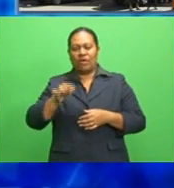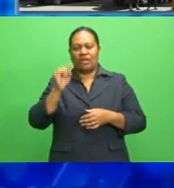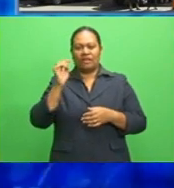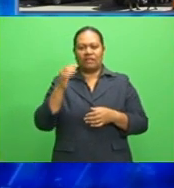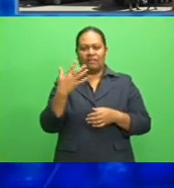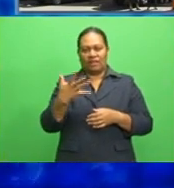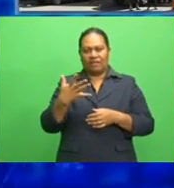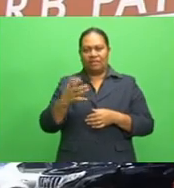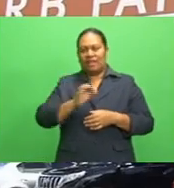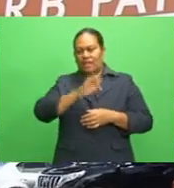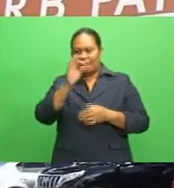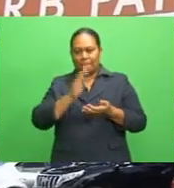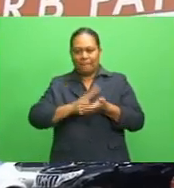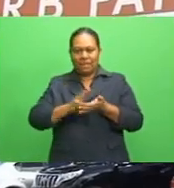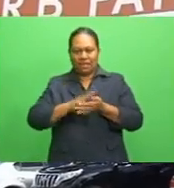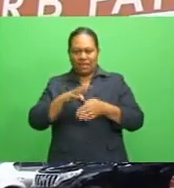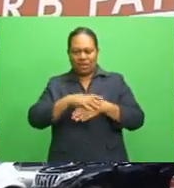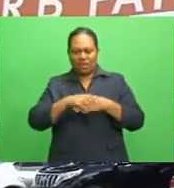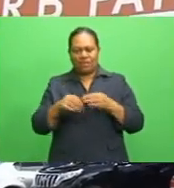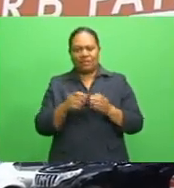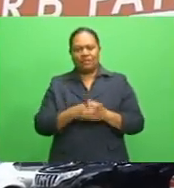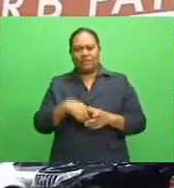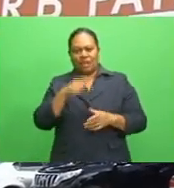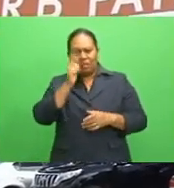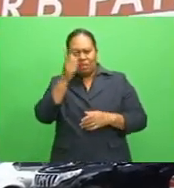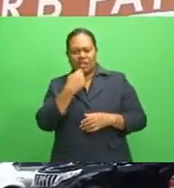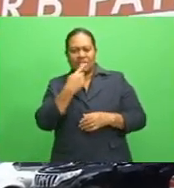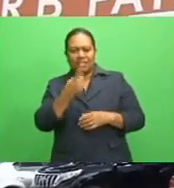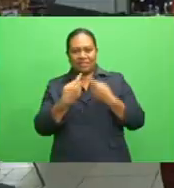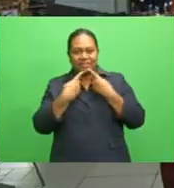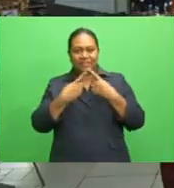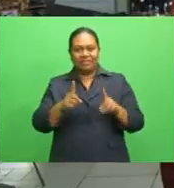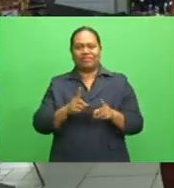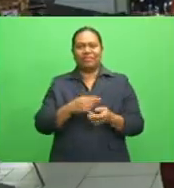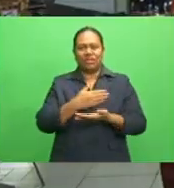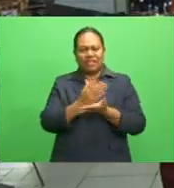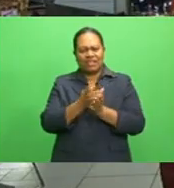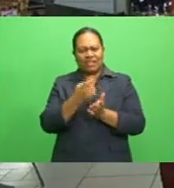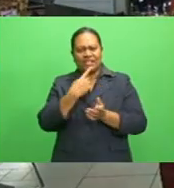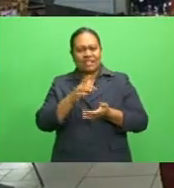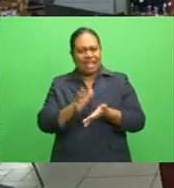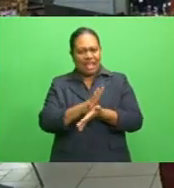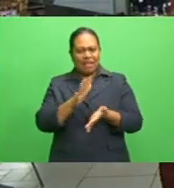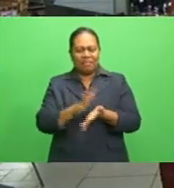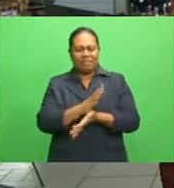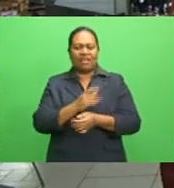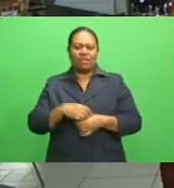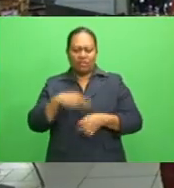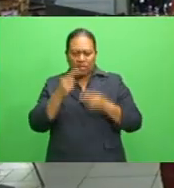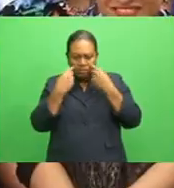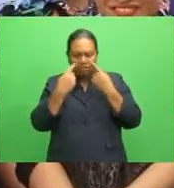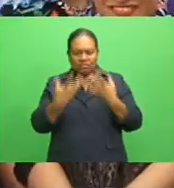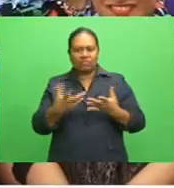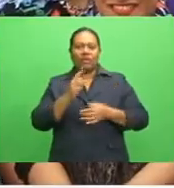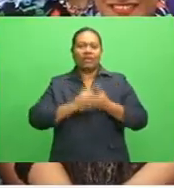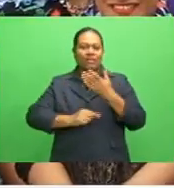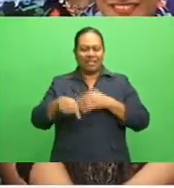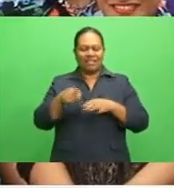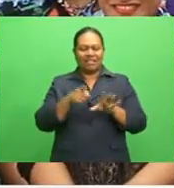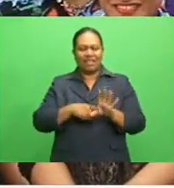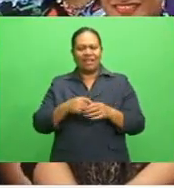million. Company Chair Yogesh Karan, while announcing the dividend, said he is happy with the company's results for the year. The